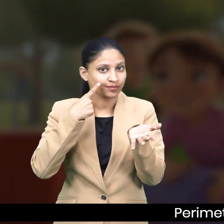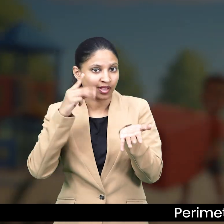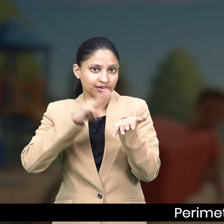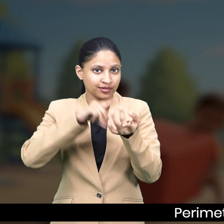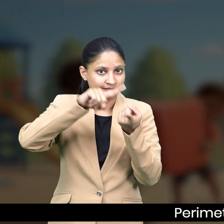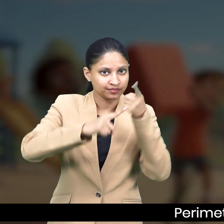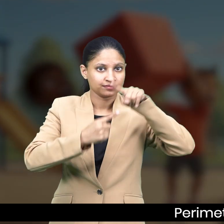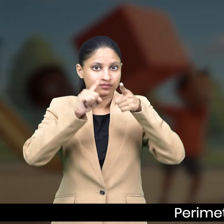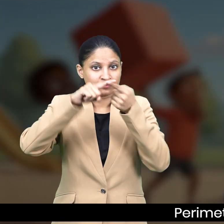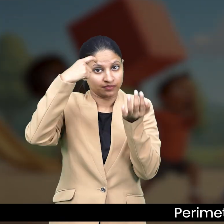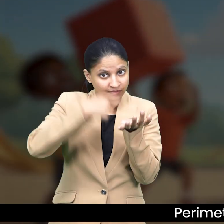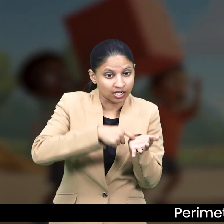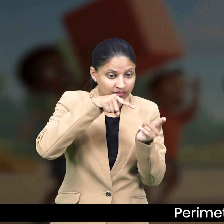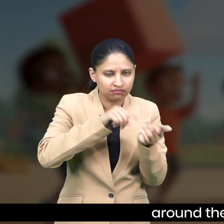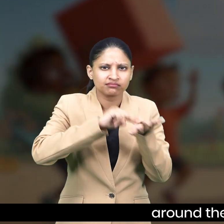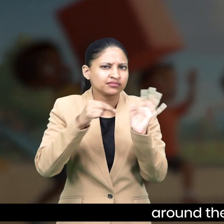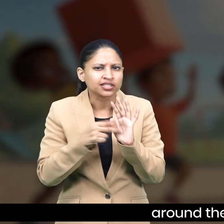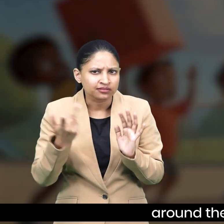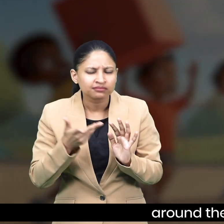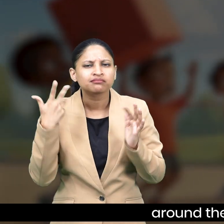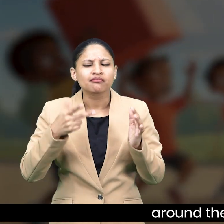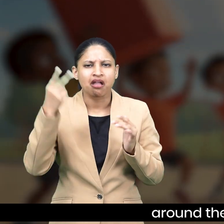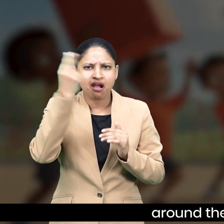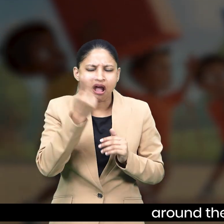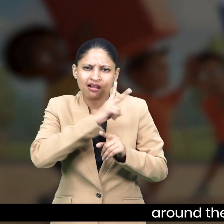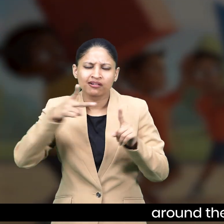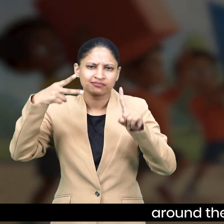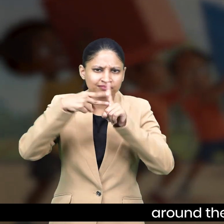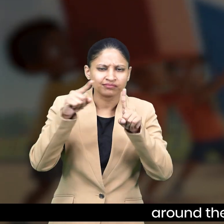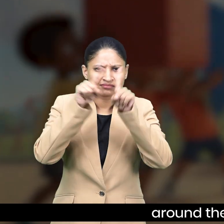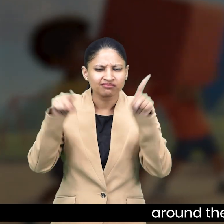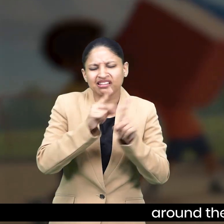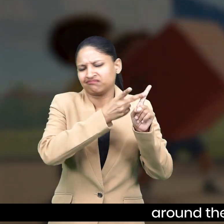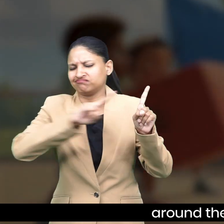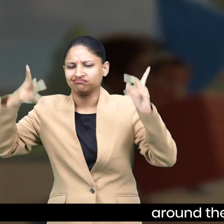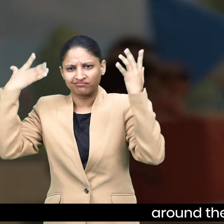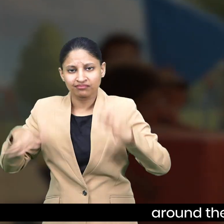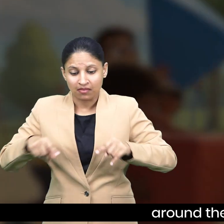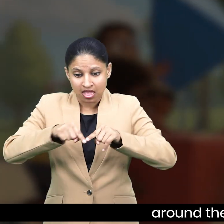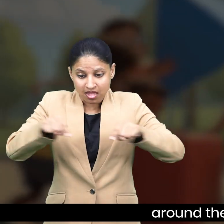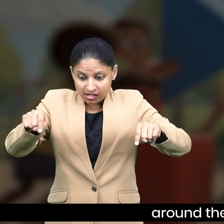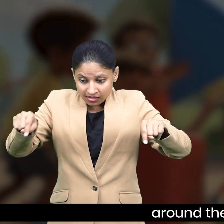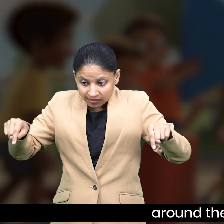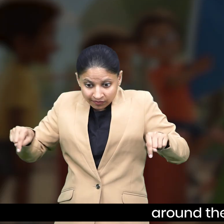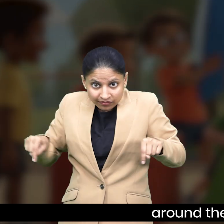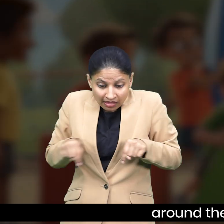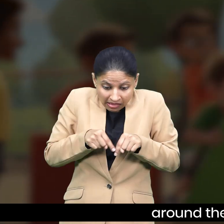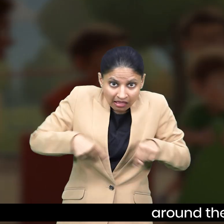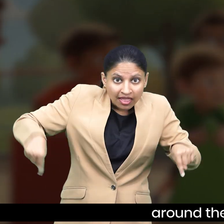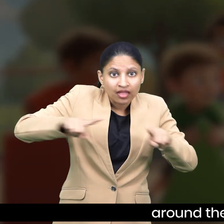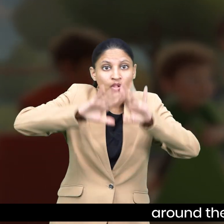Perimeter is the total distance around the outer sides of any shape.